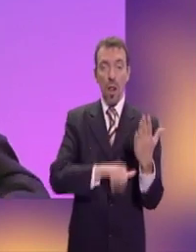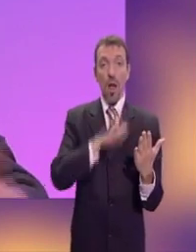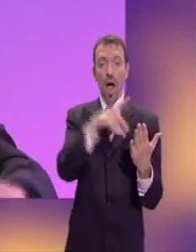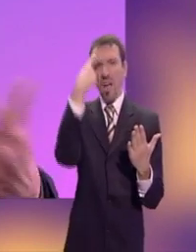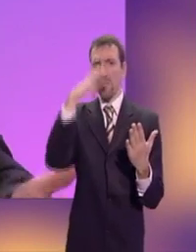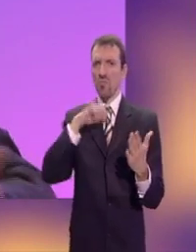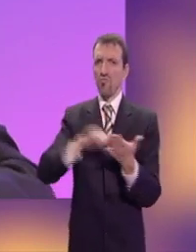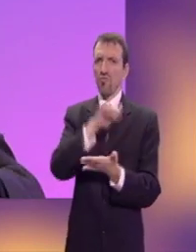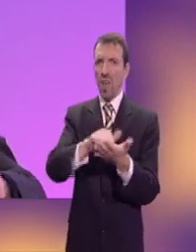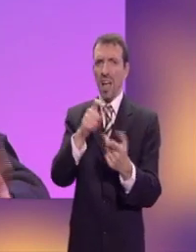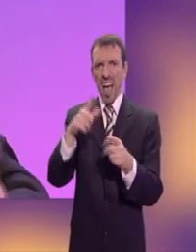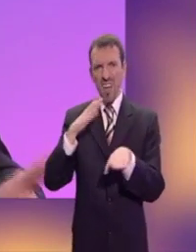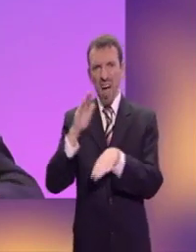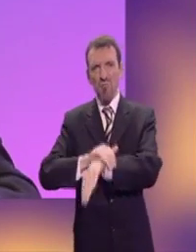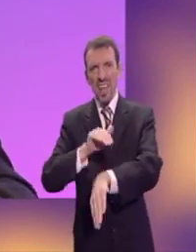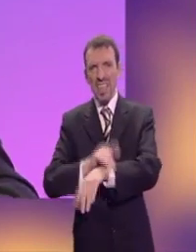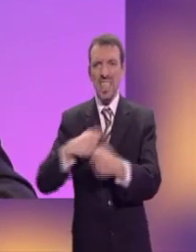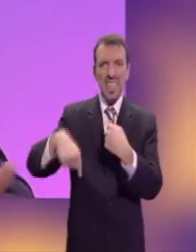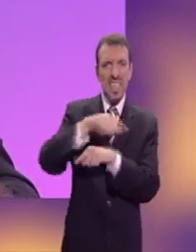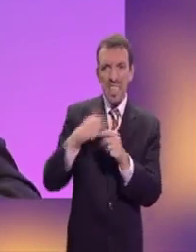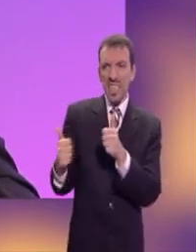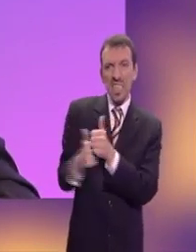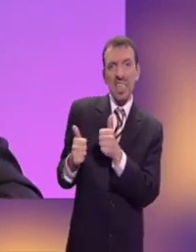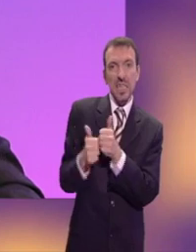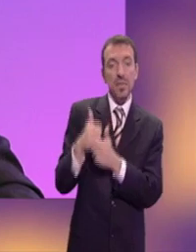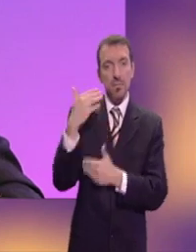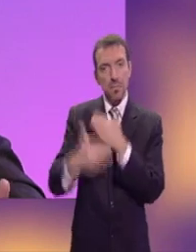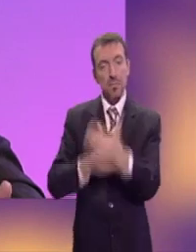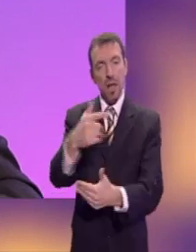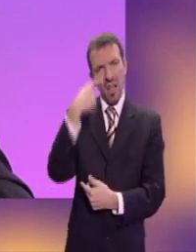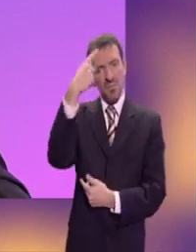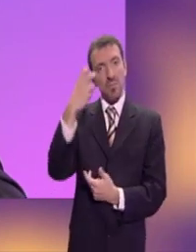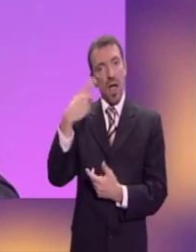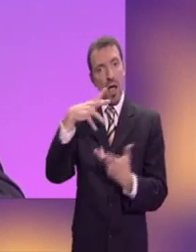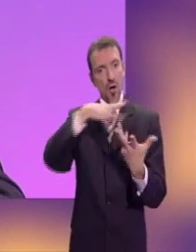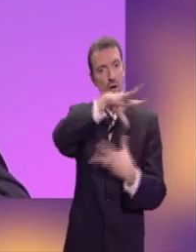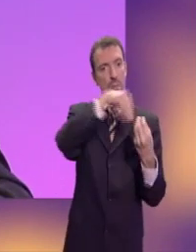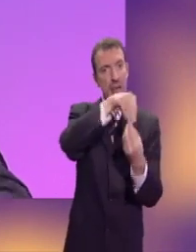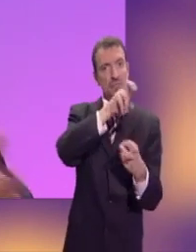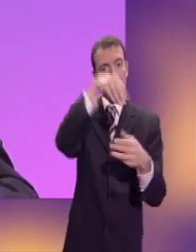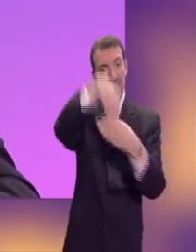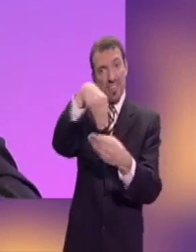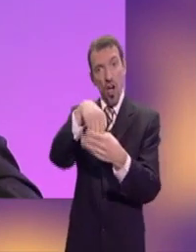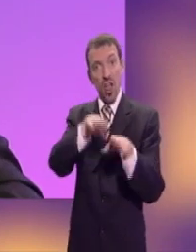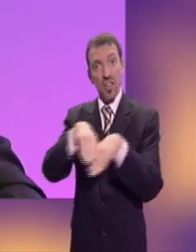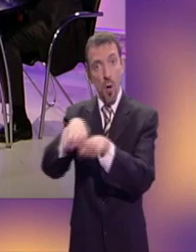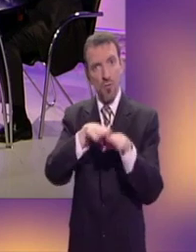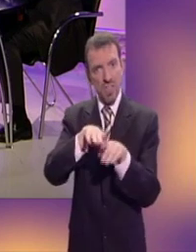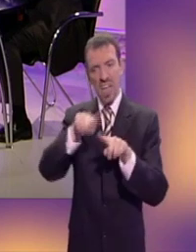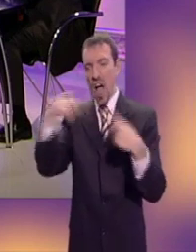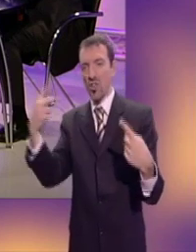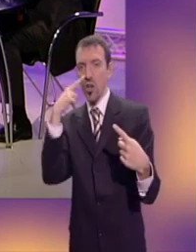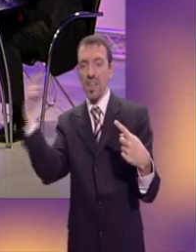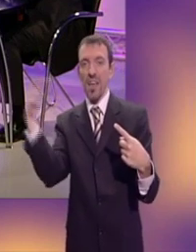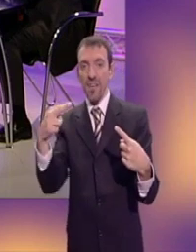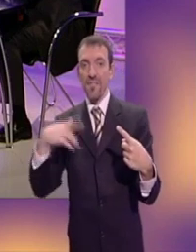right, we've got apprentices and all that, and therefore that came in. And that combination of internal democracy and an alternative perspective about